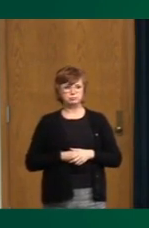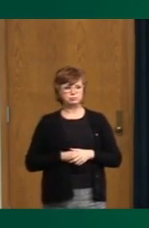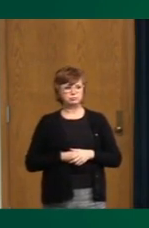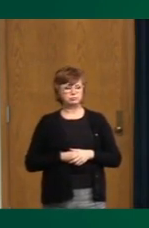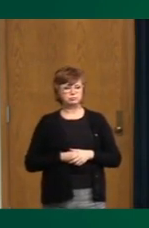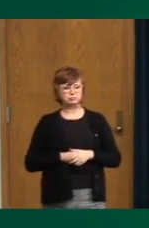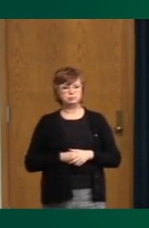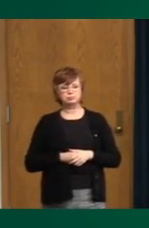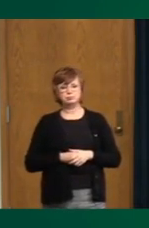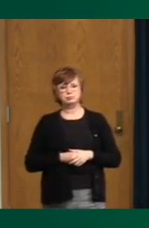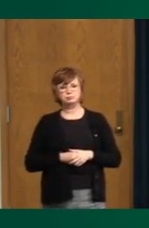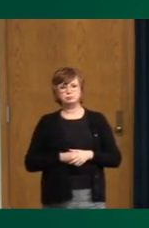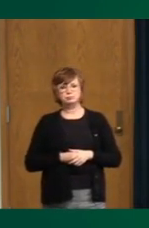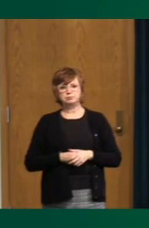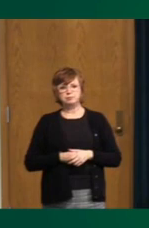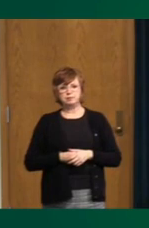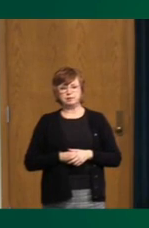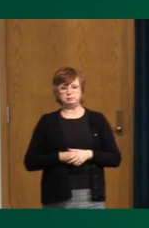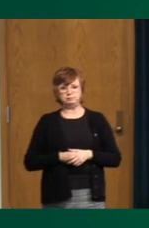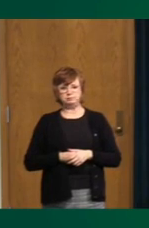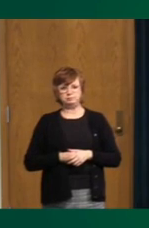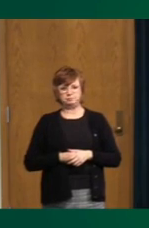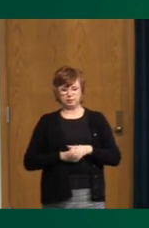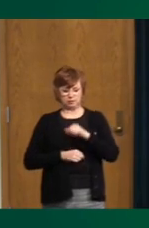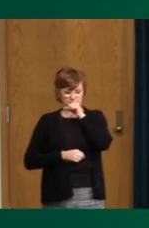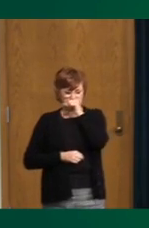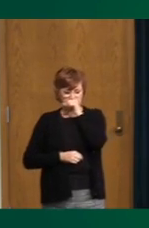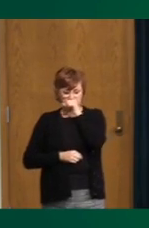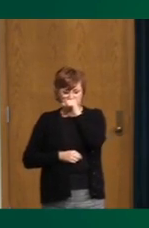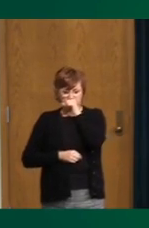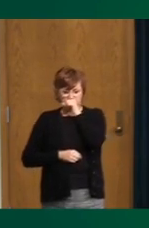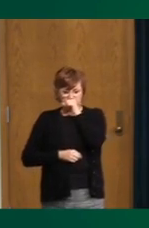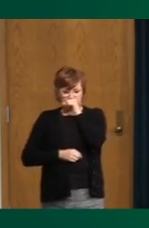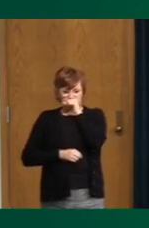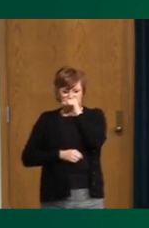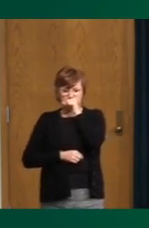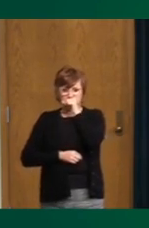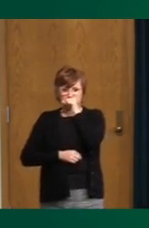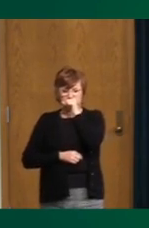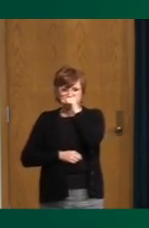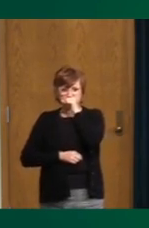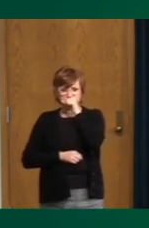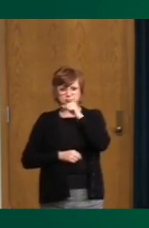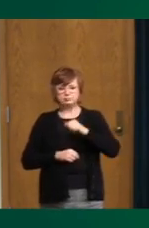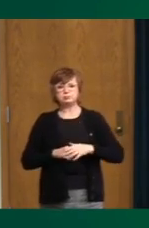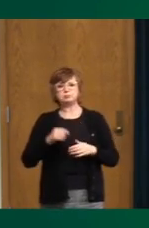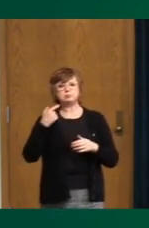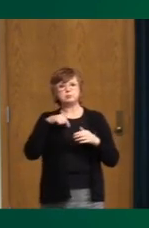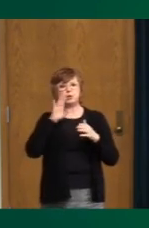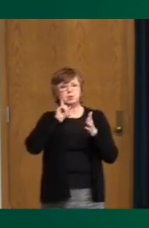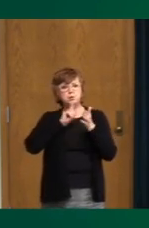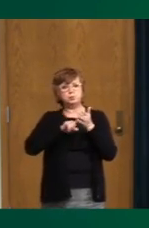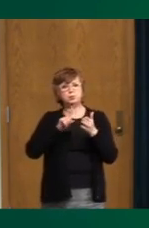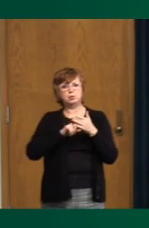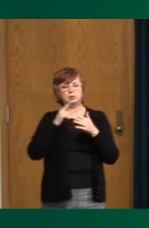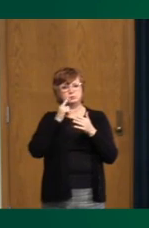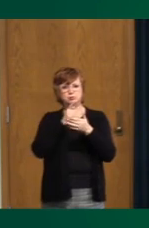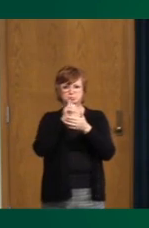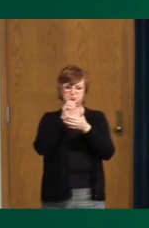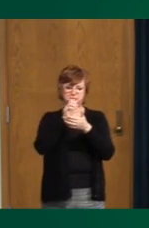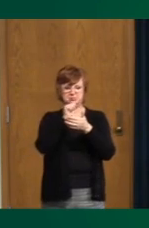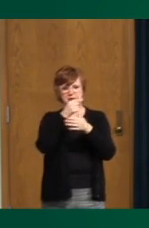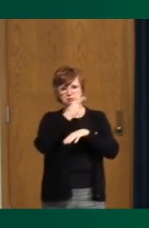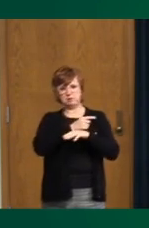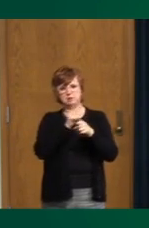over the course of the next week. Monitor Dr. Shahab in his office will obviously be watching the numbers very closely over the next 10 days to 2